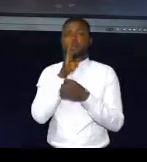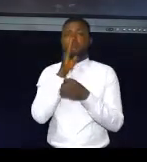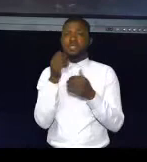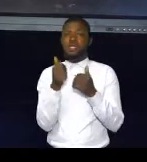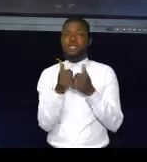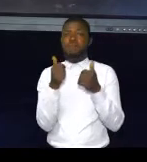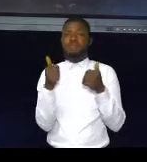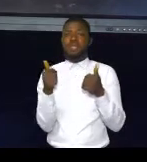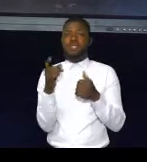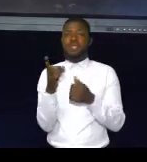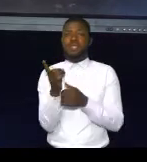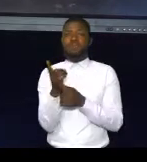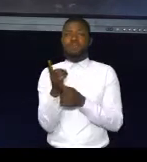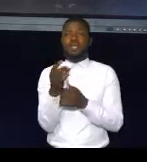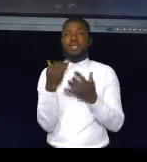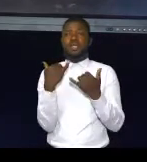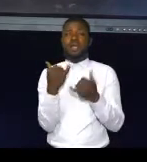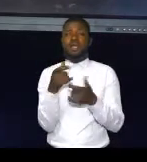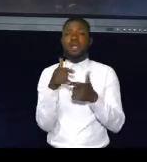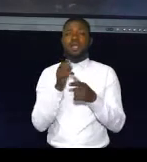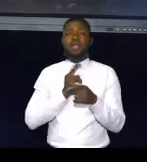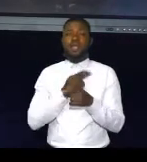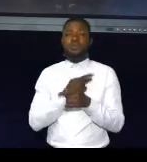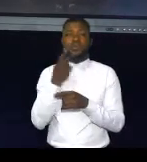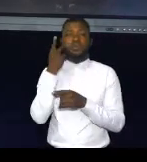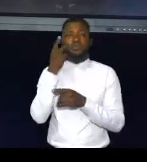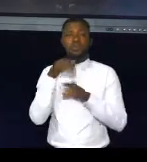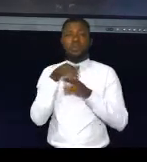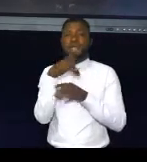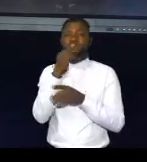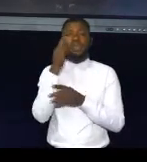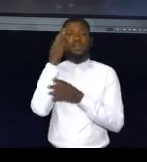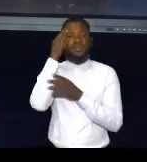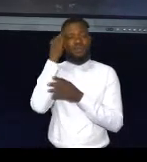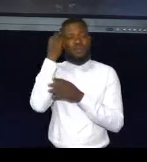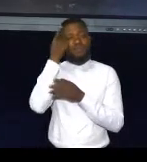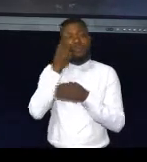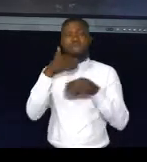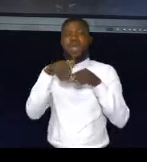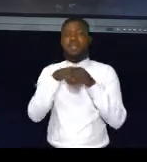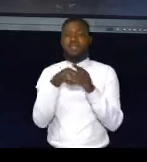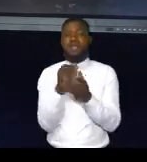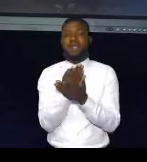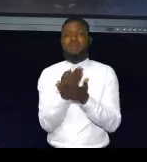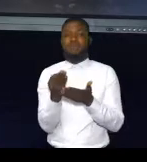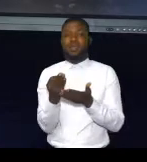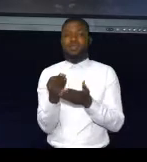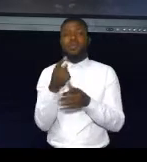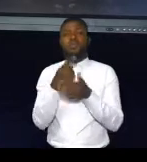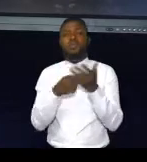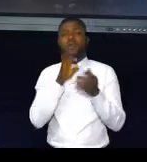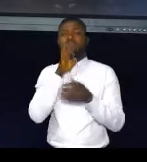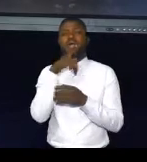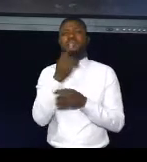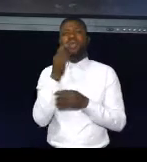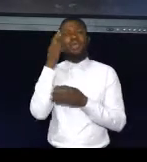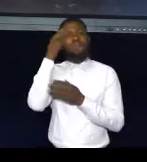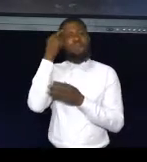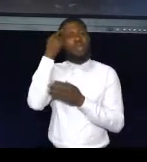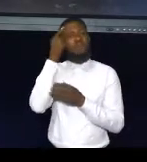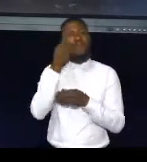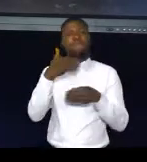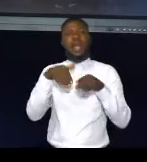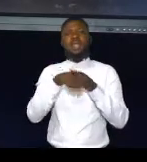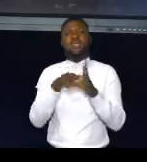them being separated. Now, let's look at the reasons for marital failure. What are